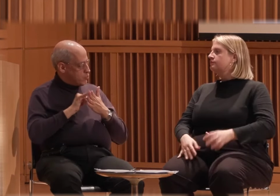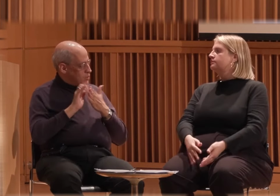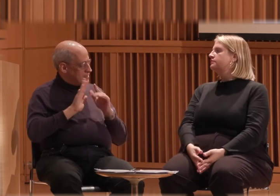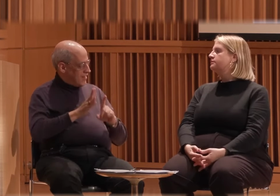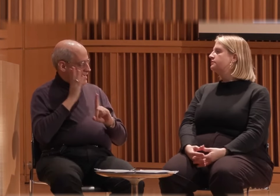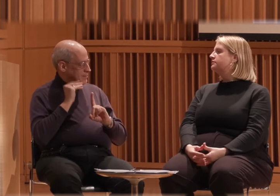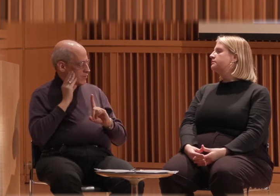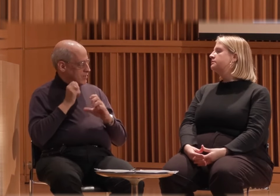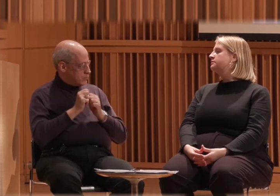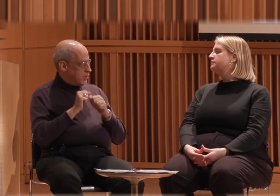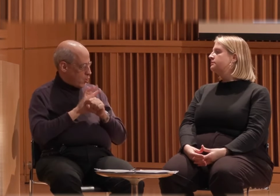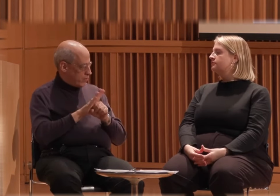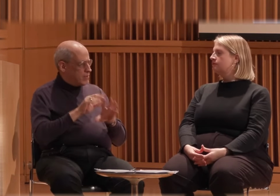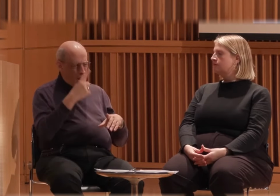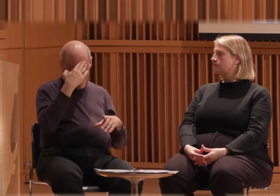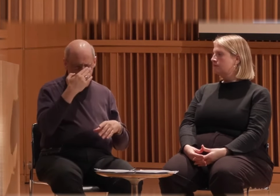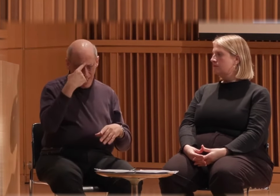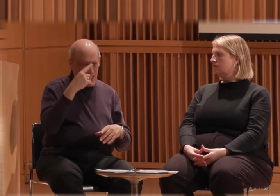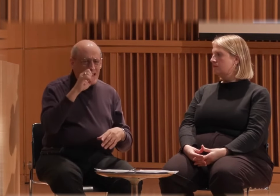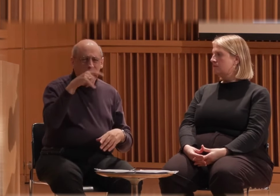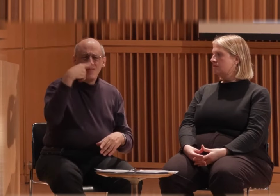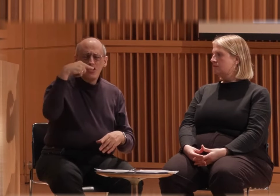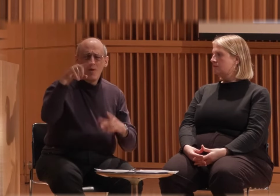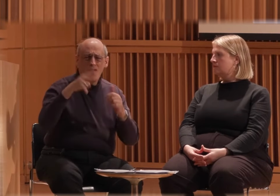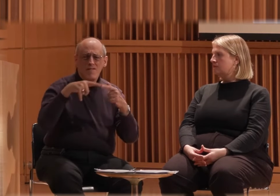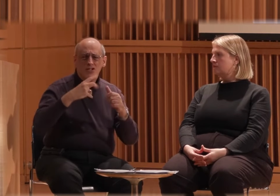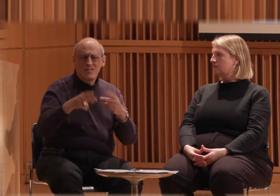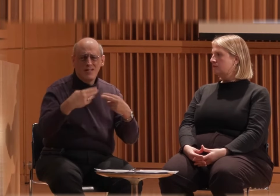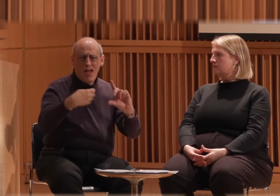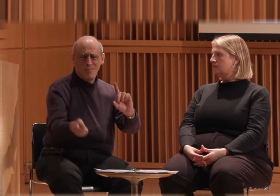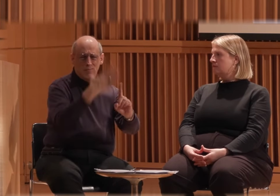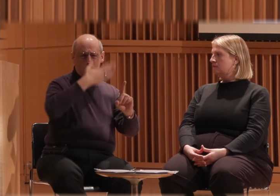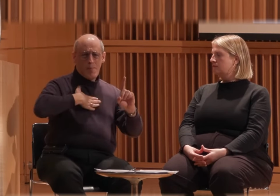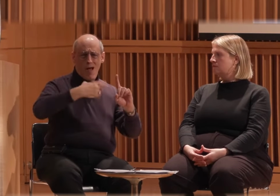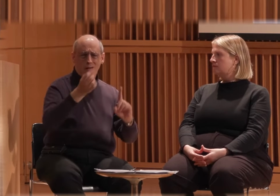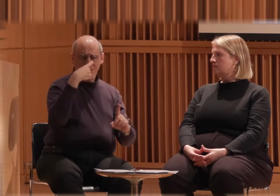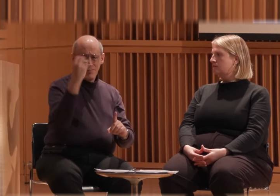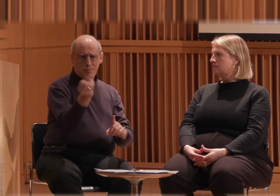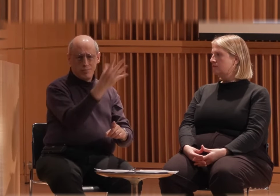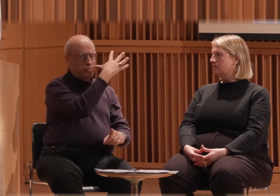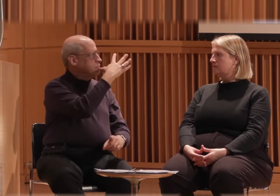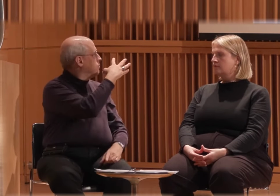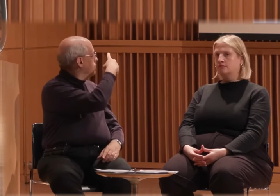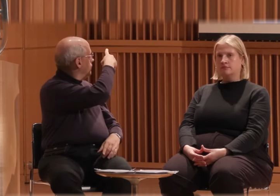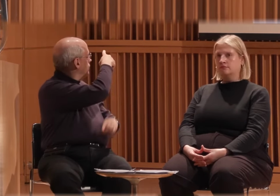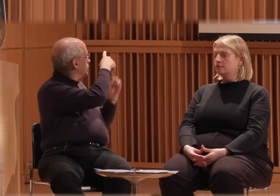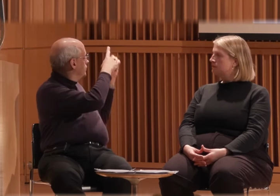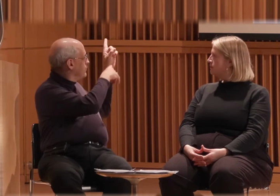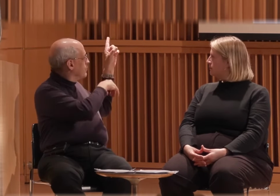experience. I think, Steve, could you put up the first slide of mine? Yeah,